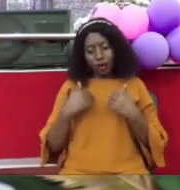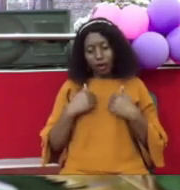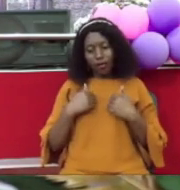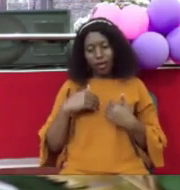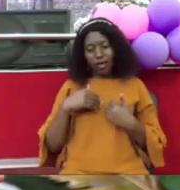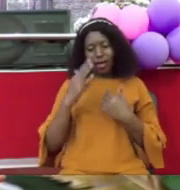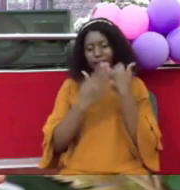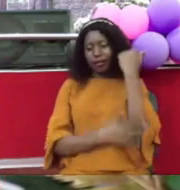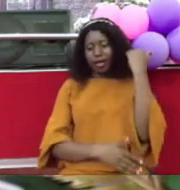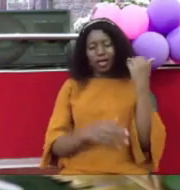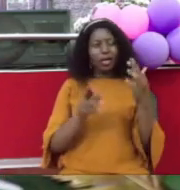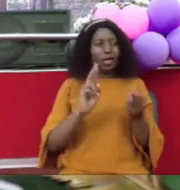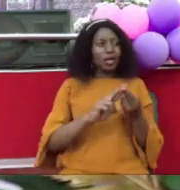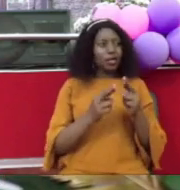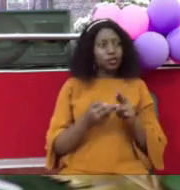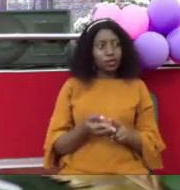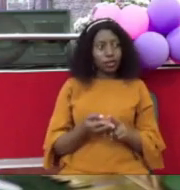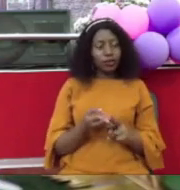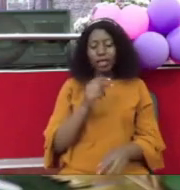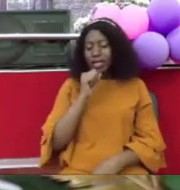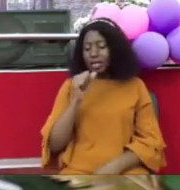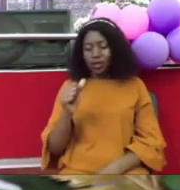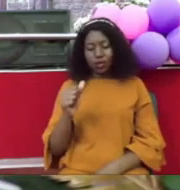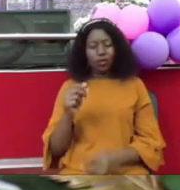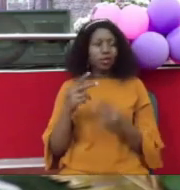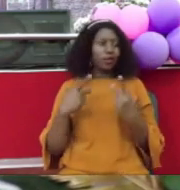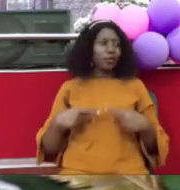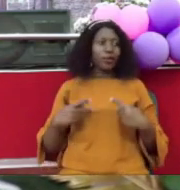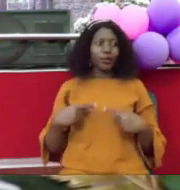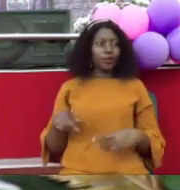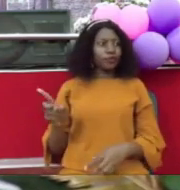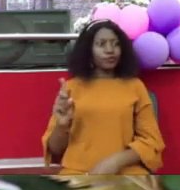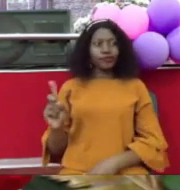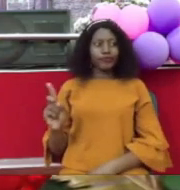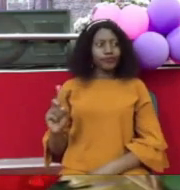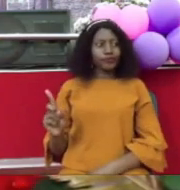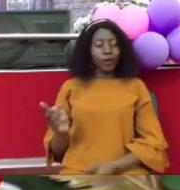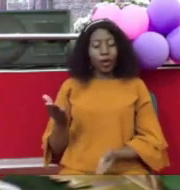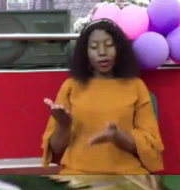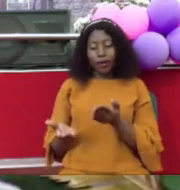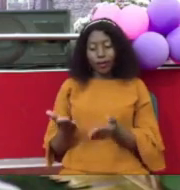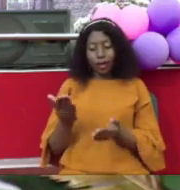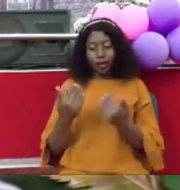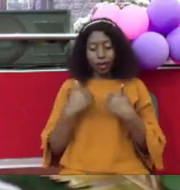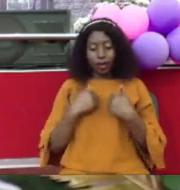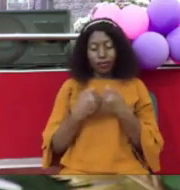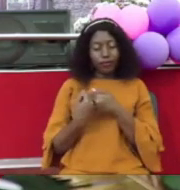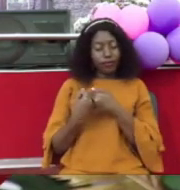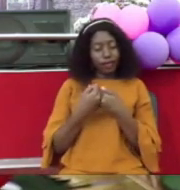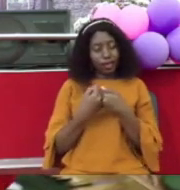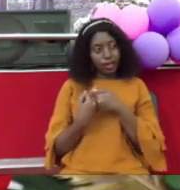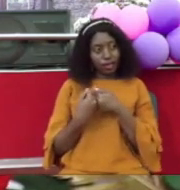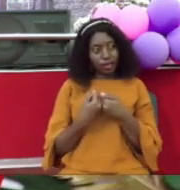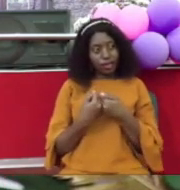not the people. Kama uhusiano wako ni mbaya na watu, si watu. Or if you are having some challenges, you should, it's only you